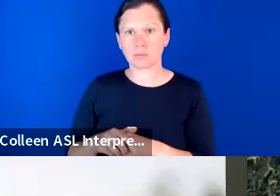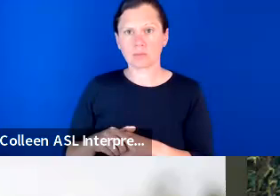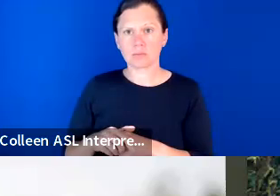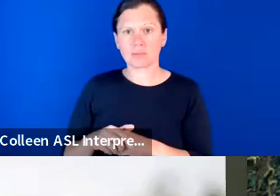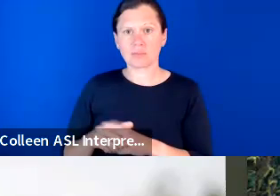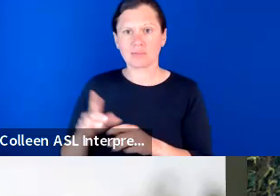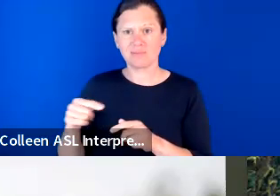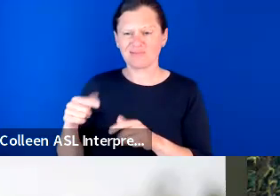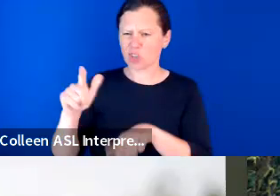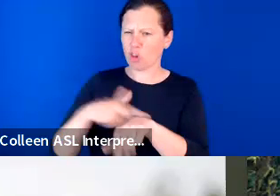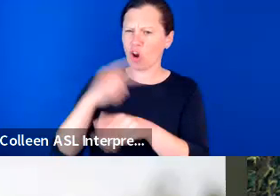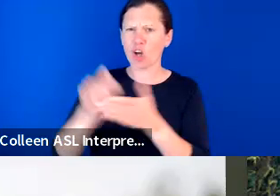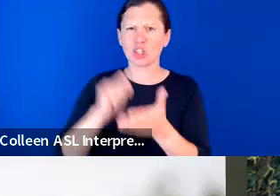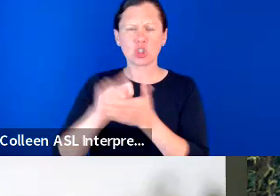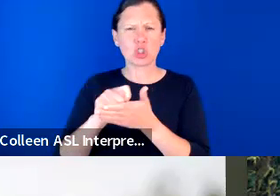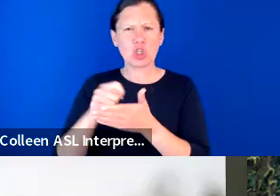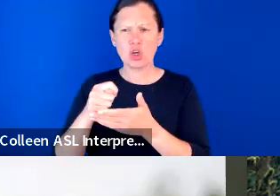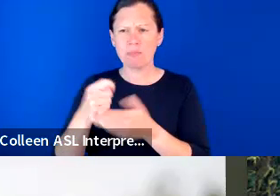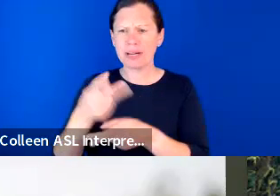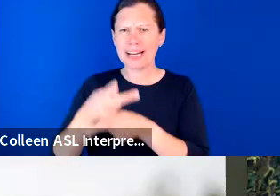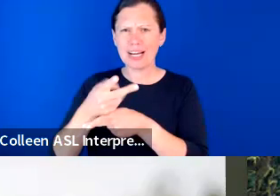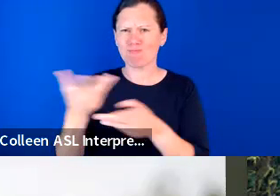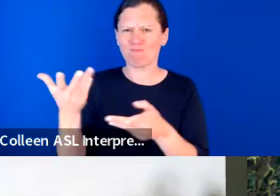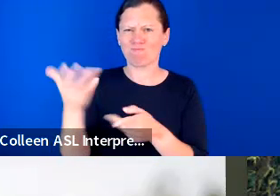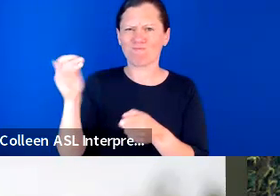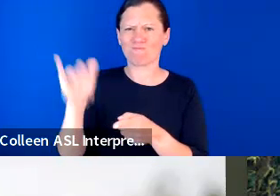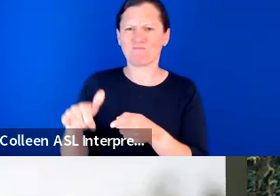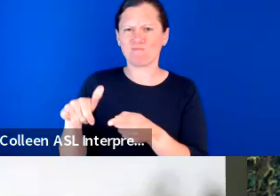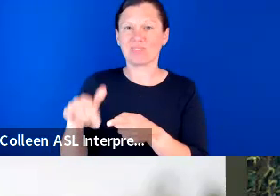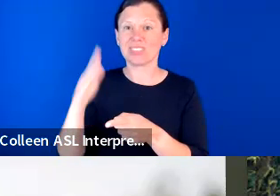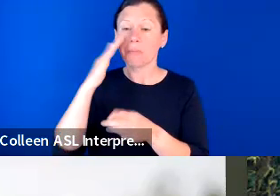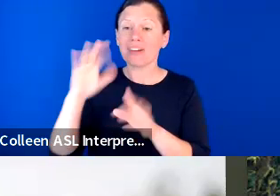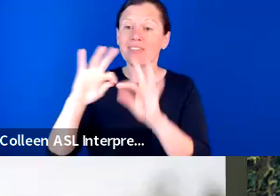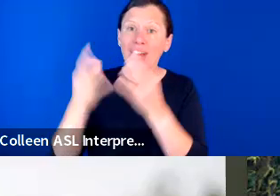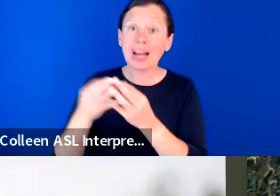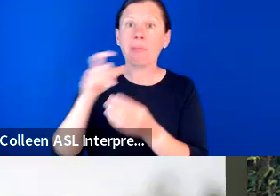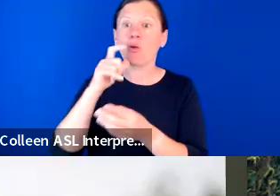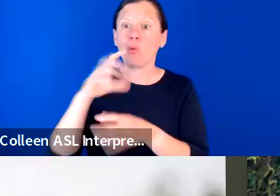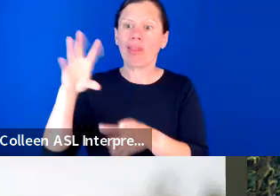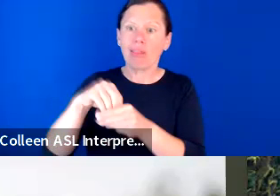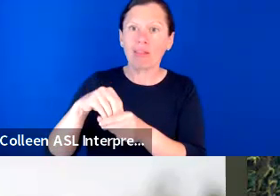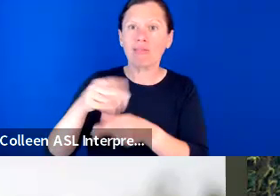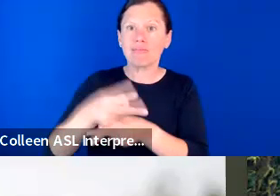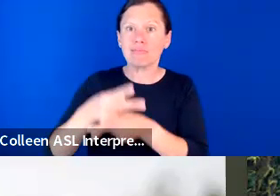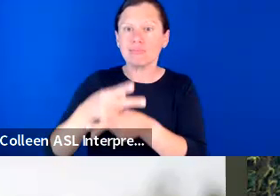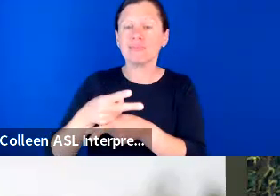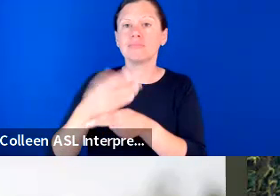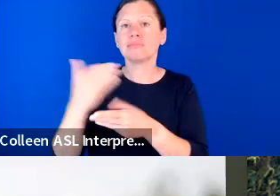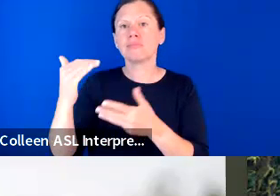people who need care, their families, and the workplace. Then we'll talk about how Walk Cares